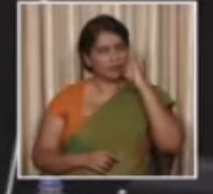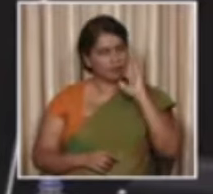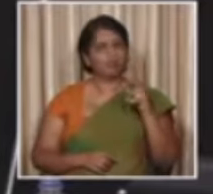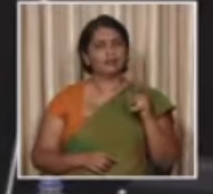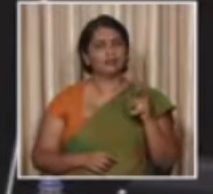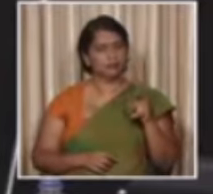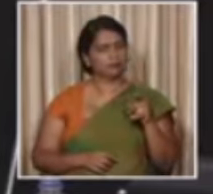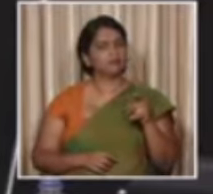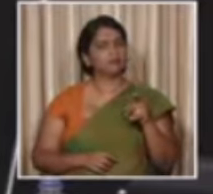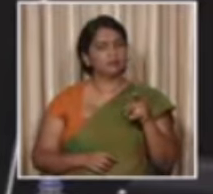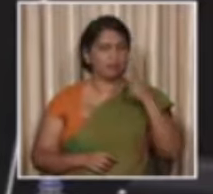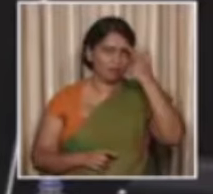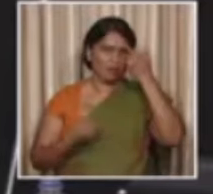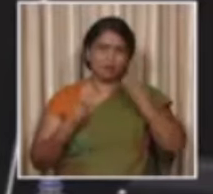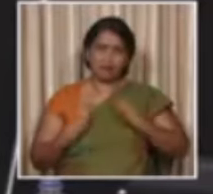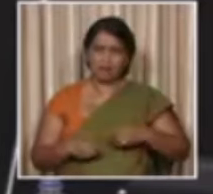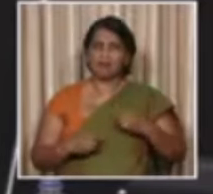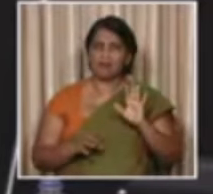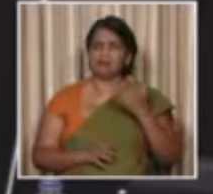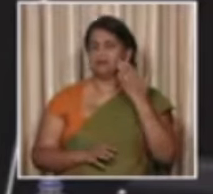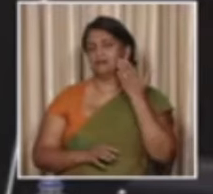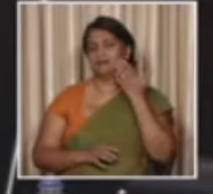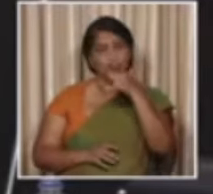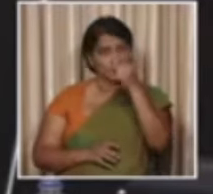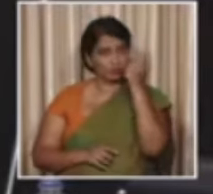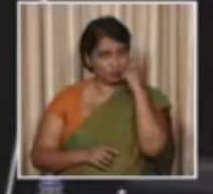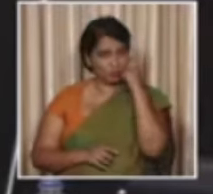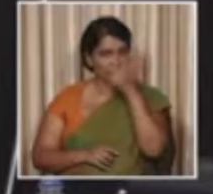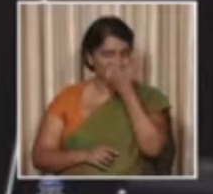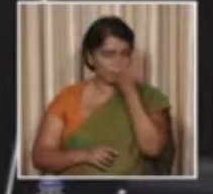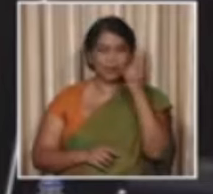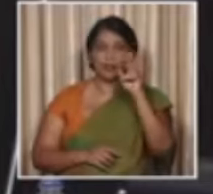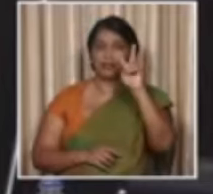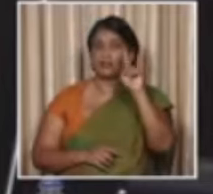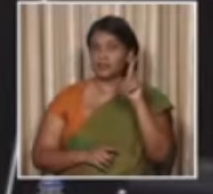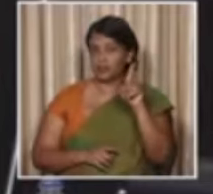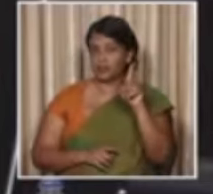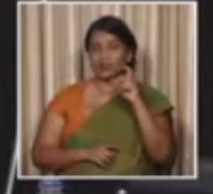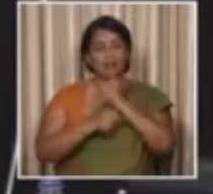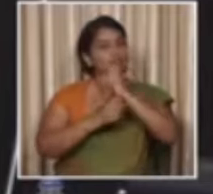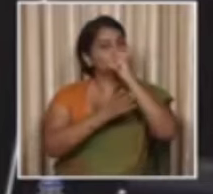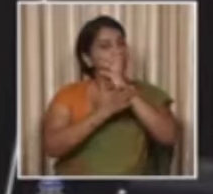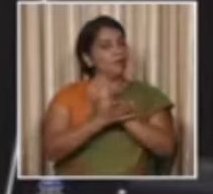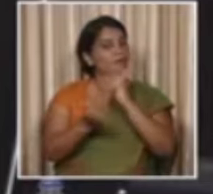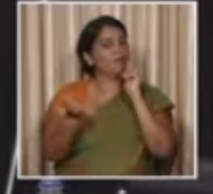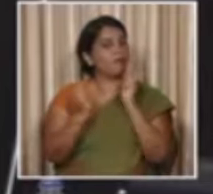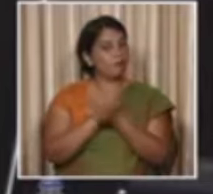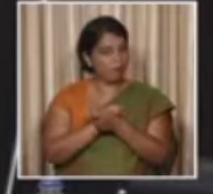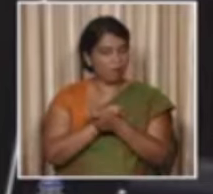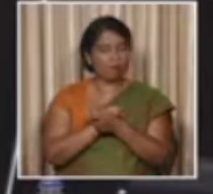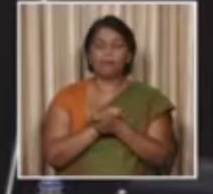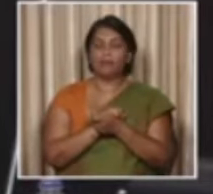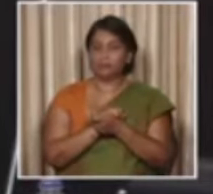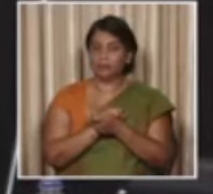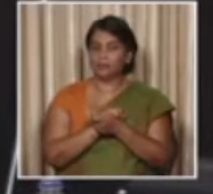remember when the determination was given in the 21st Amendment to the Constitution, while sitting on the same